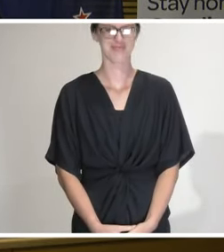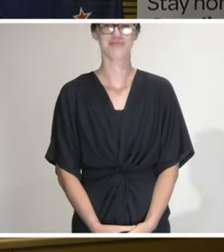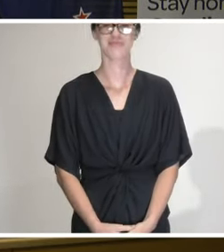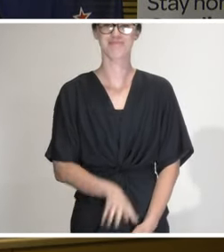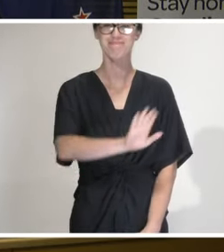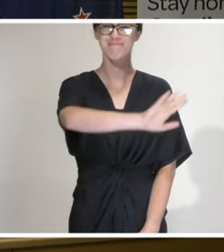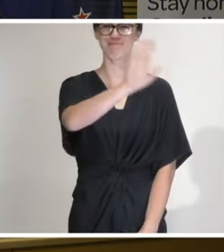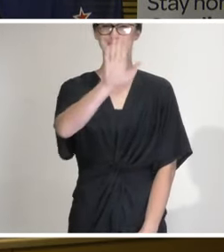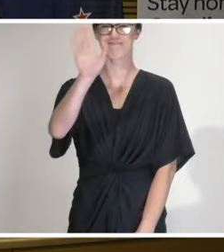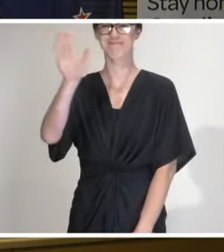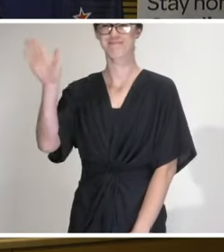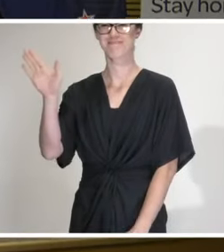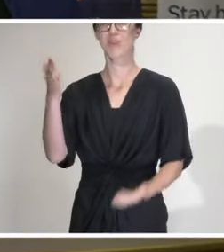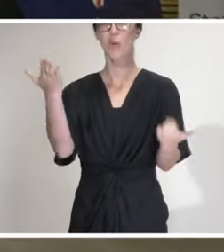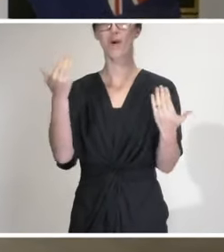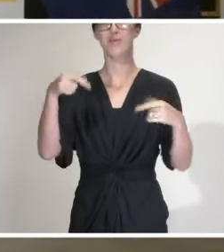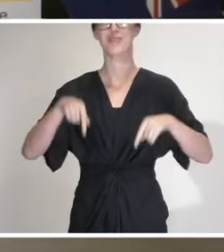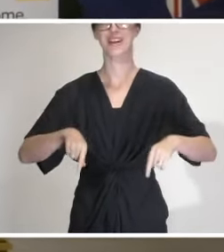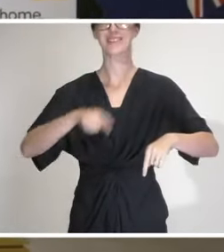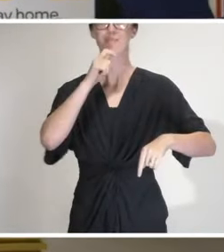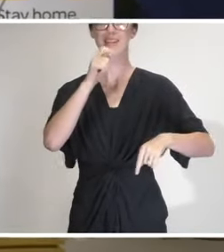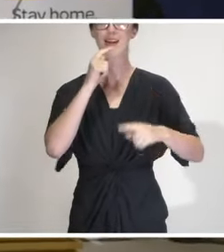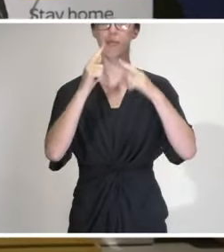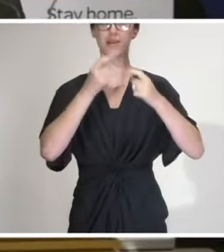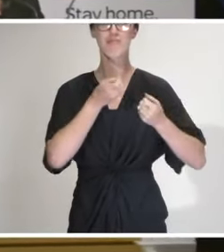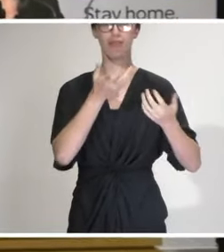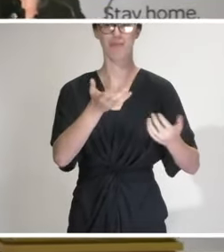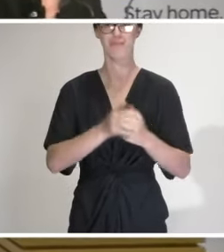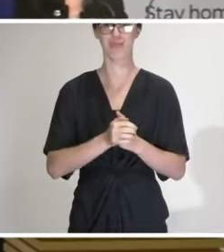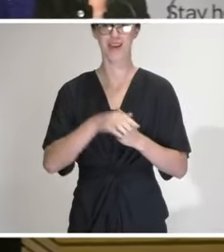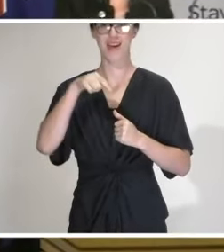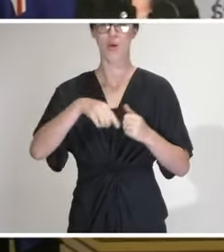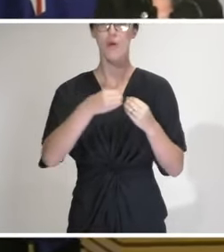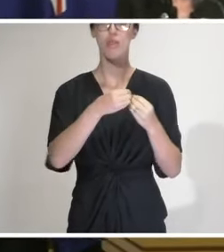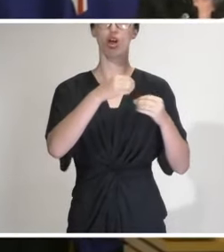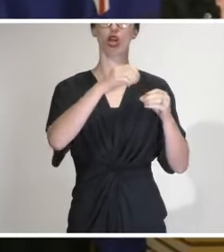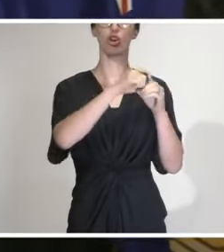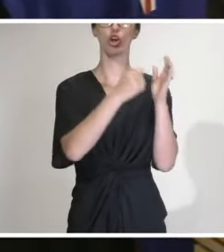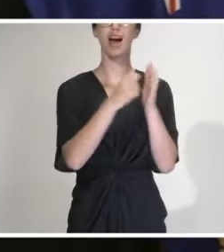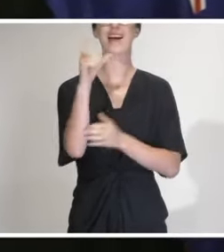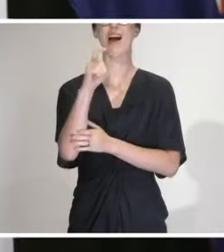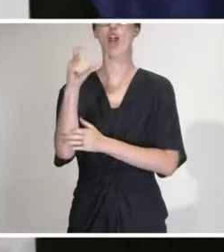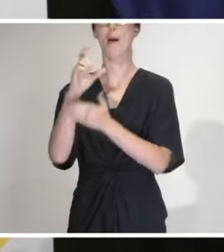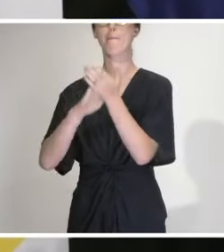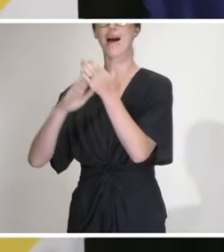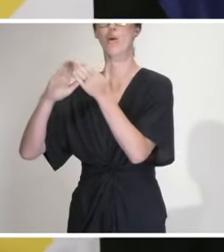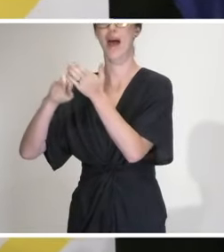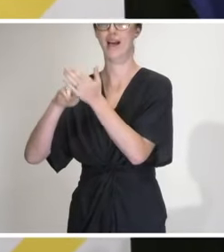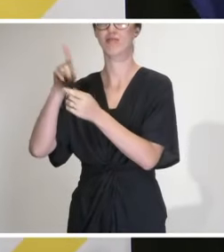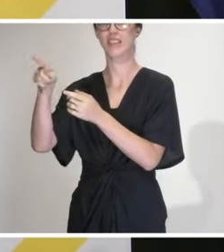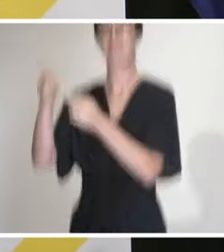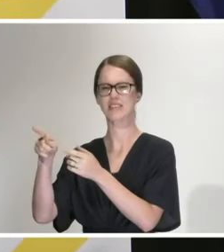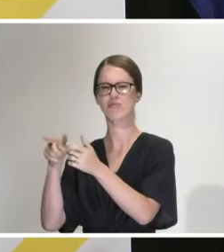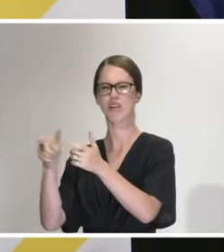Well, kia ora koutou katoa. Welcome to today's media update. I have with me today Dr. Caroline McElnay, who is the Director of Public Health,